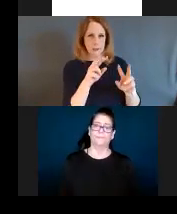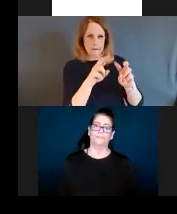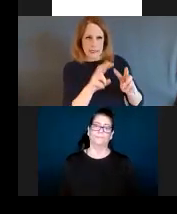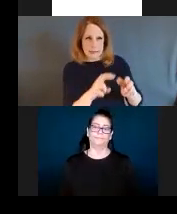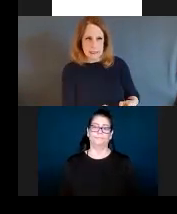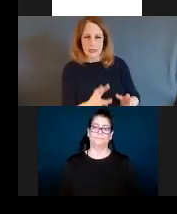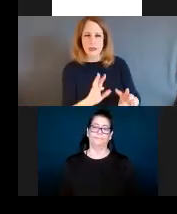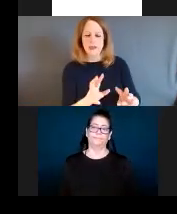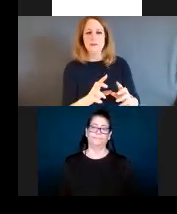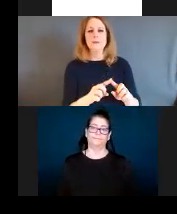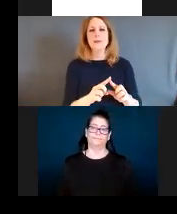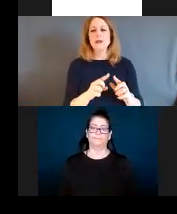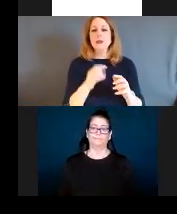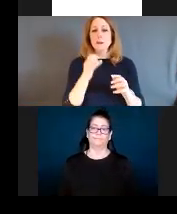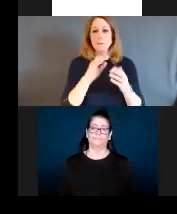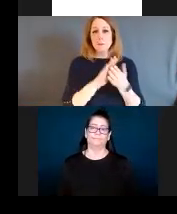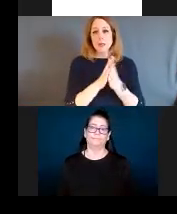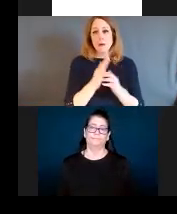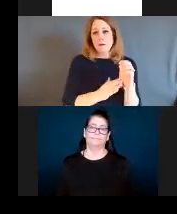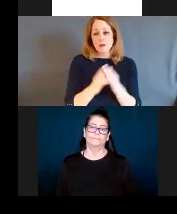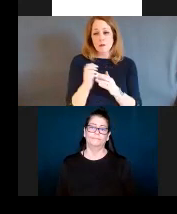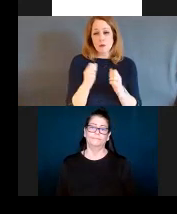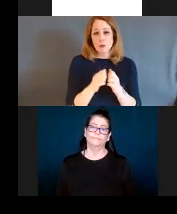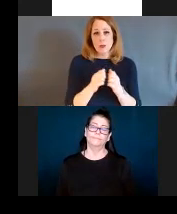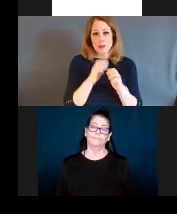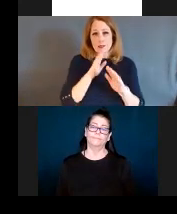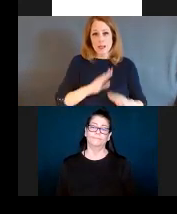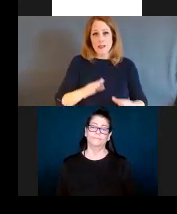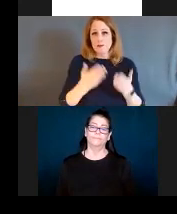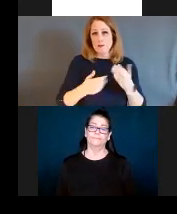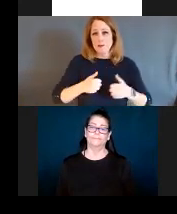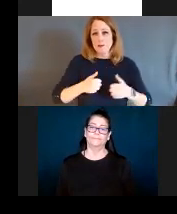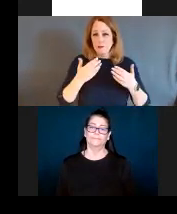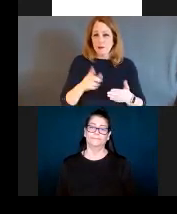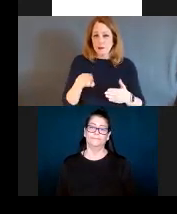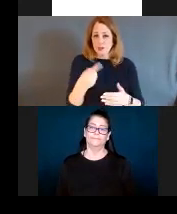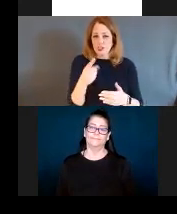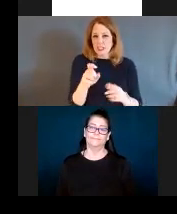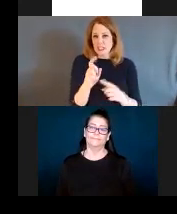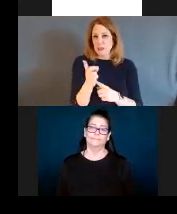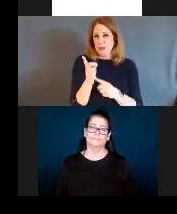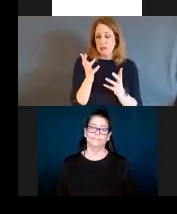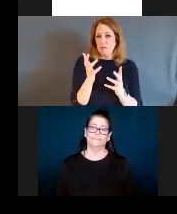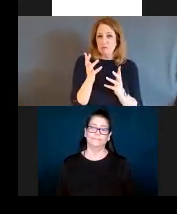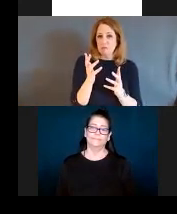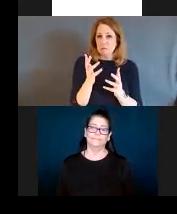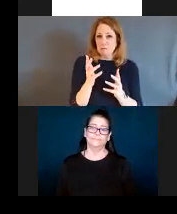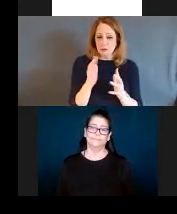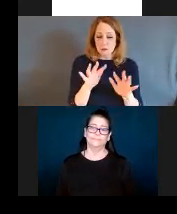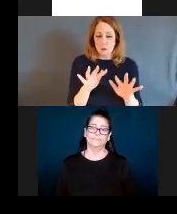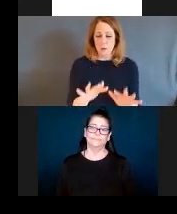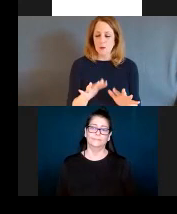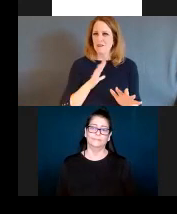silence. Sometimes the survivor you're working with might just need a minute. It's fine for things to be